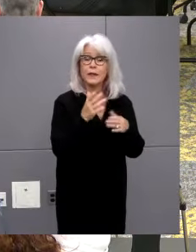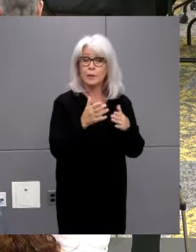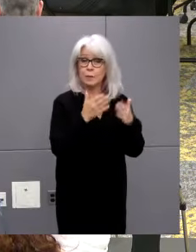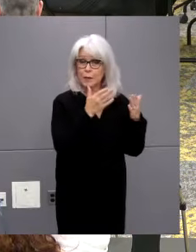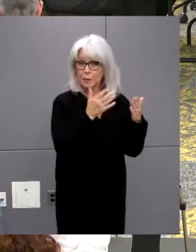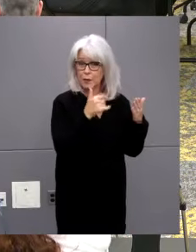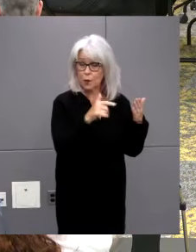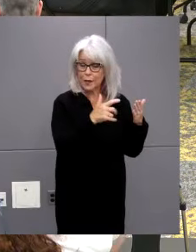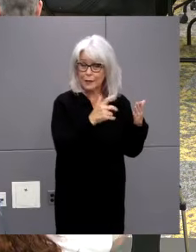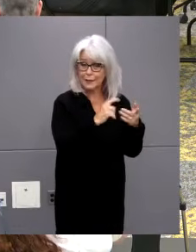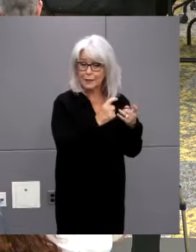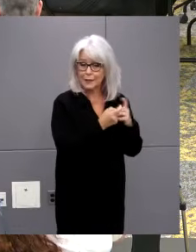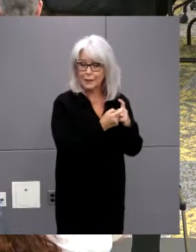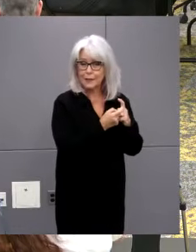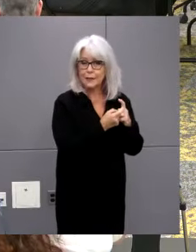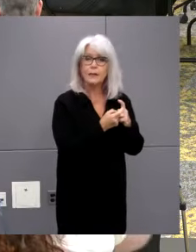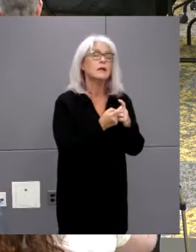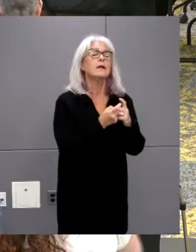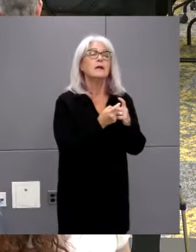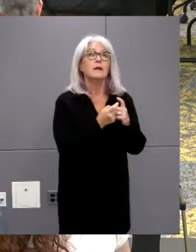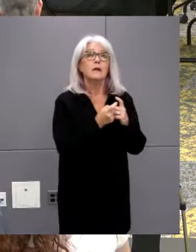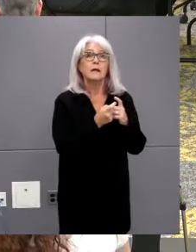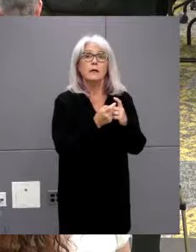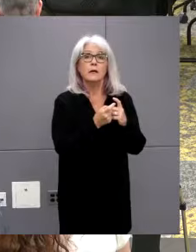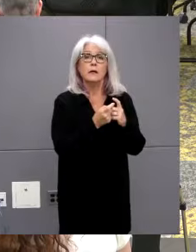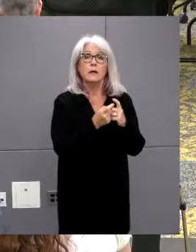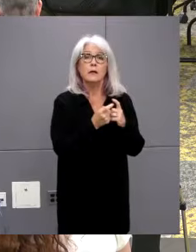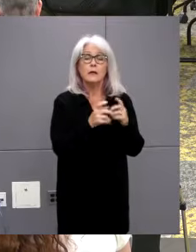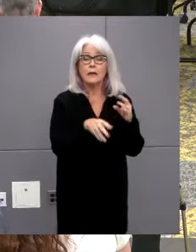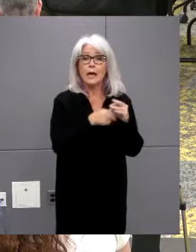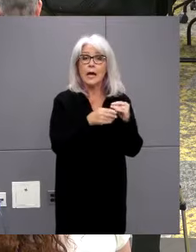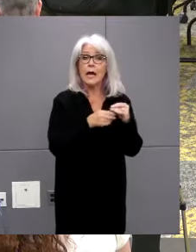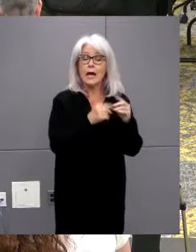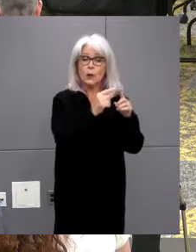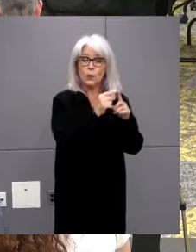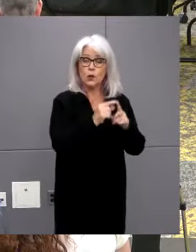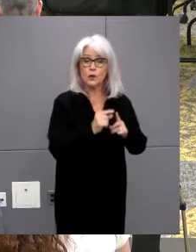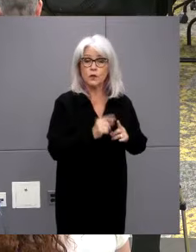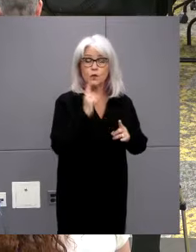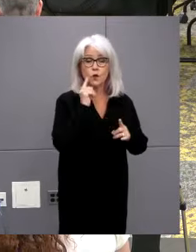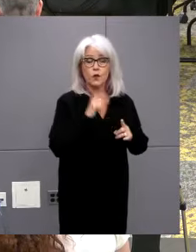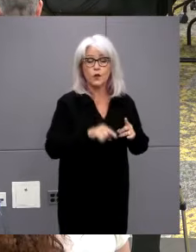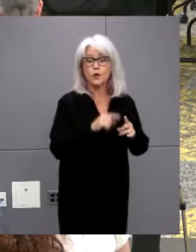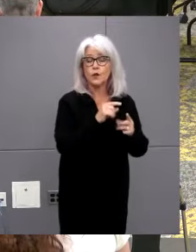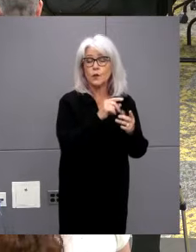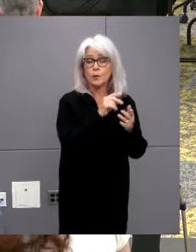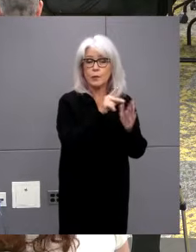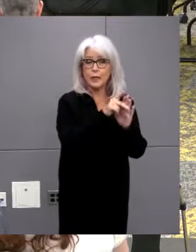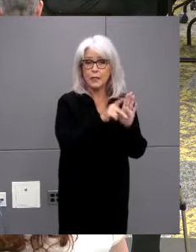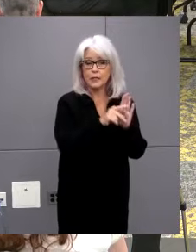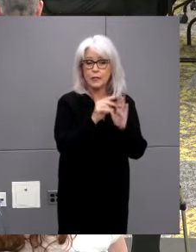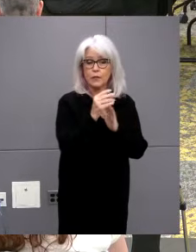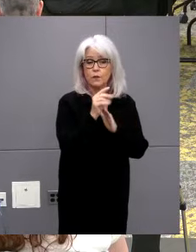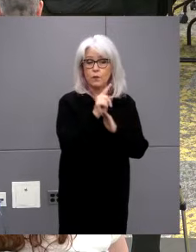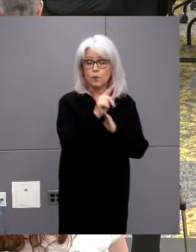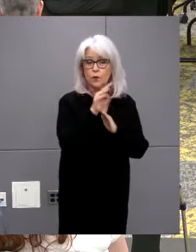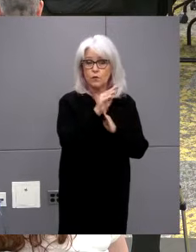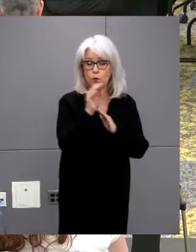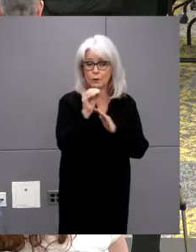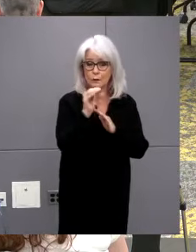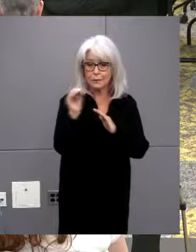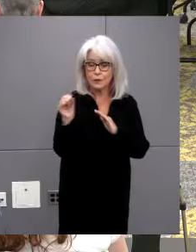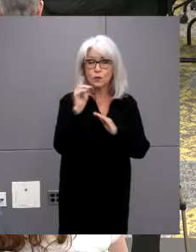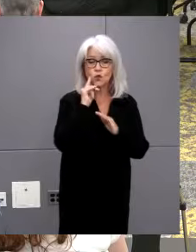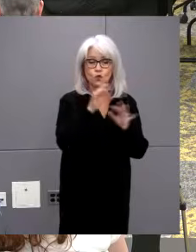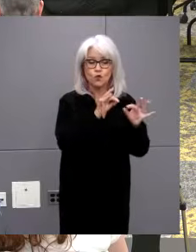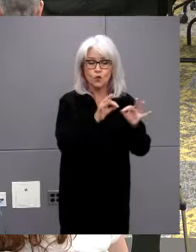to add verbiage to proposed board policy 1400 by describing the finance